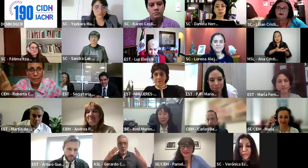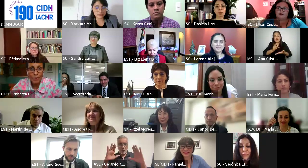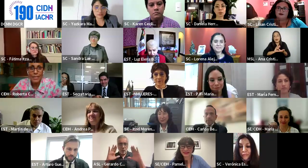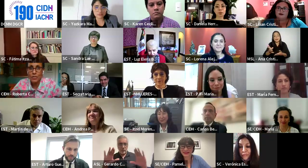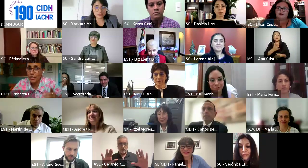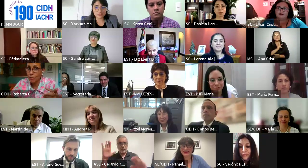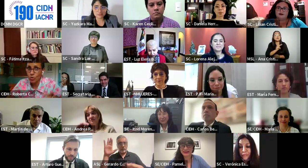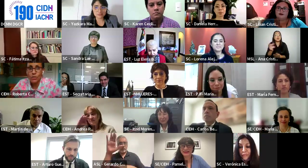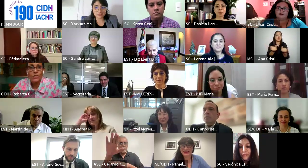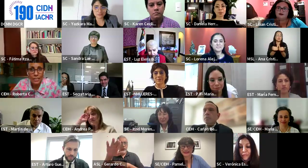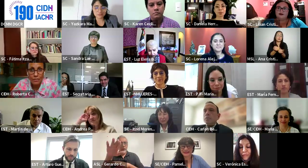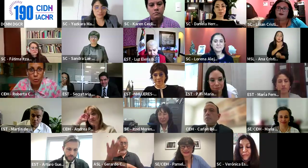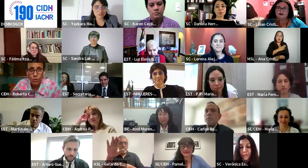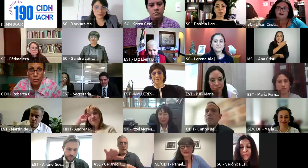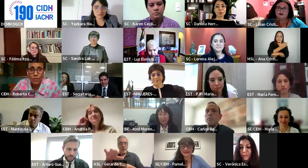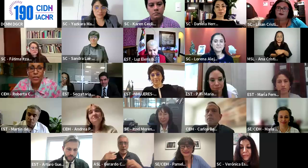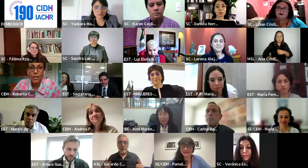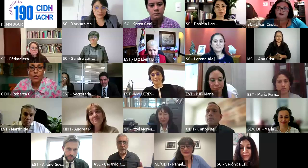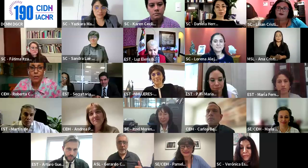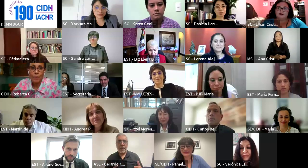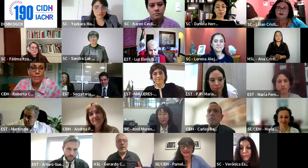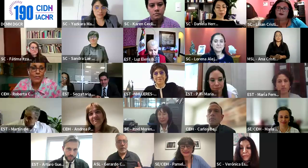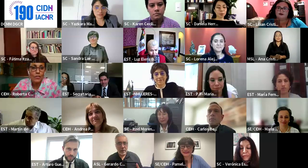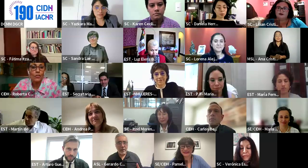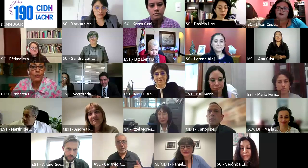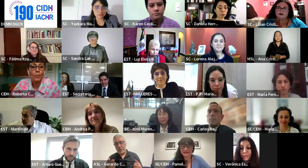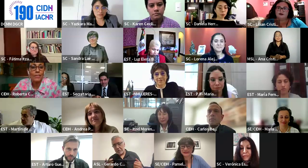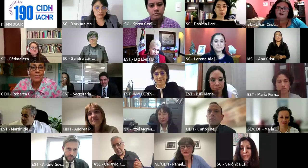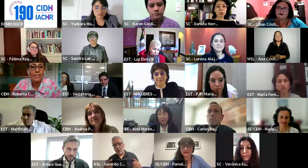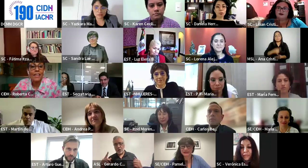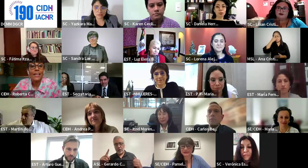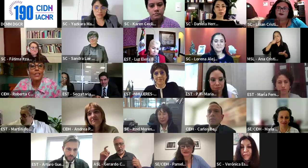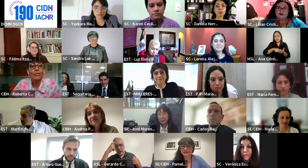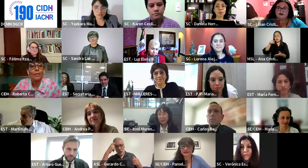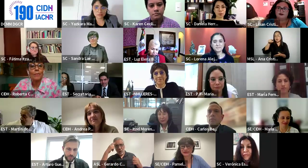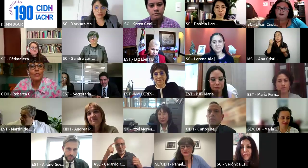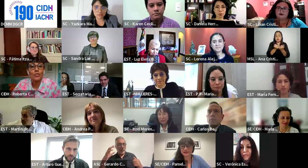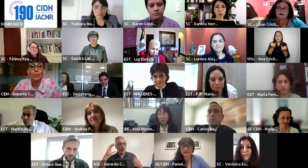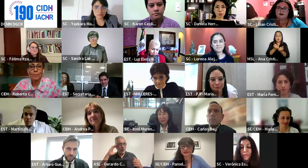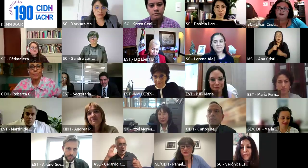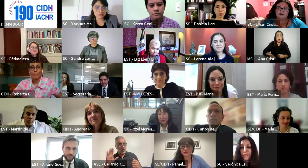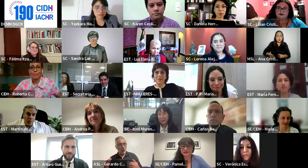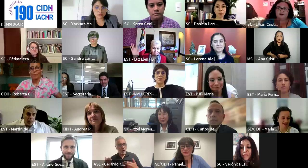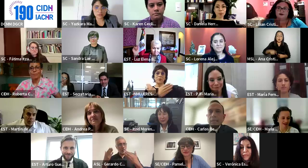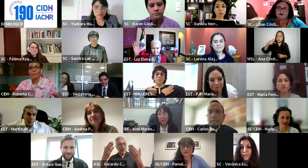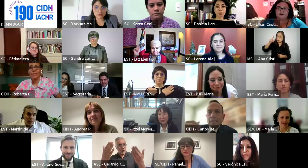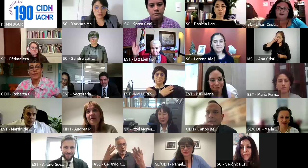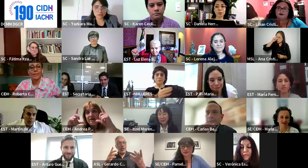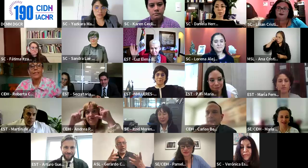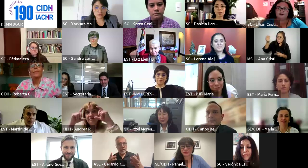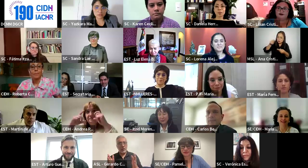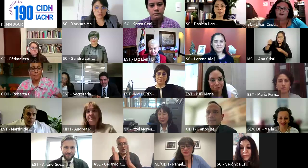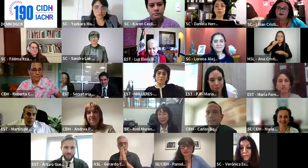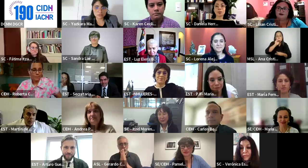And we hear the recommendations, and I'm sure the state has also heard your recommendations and your requests. Thank you very much. President, we shall take